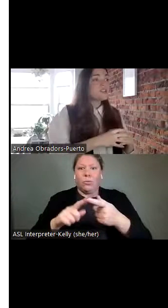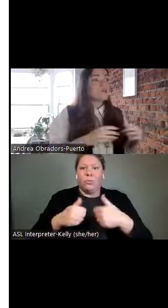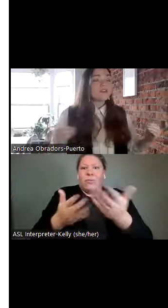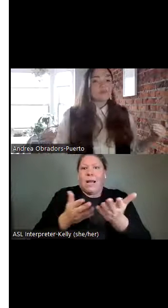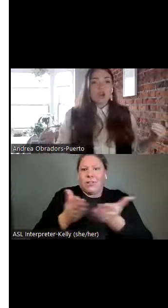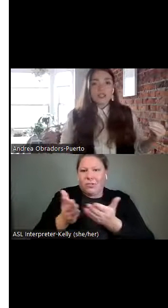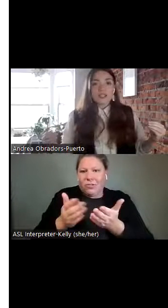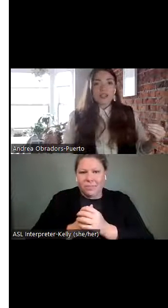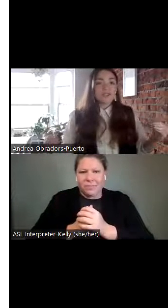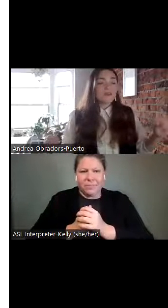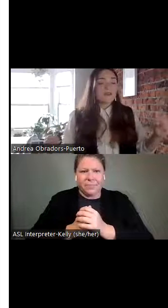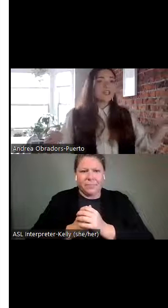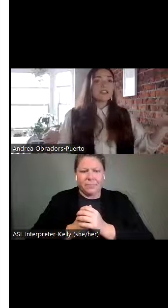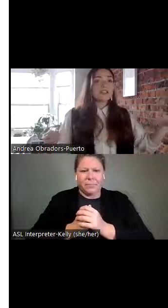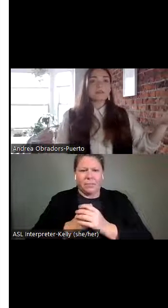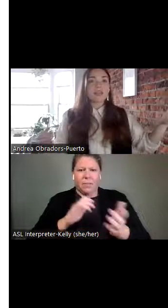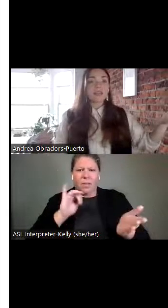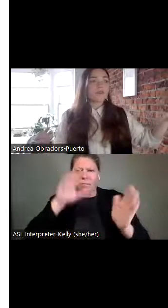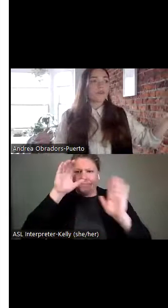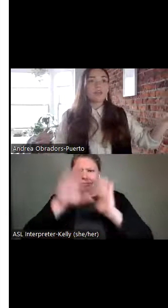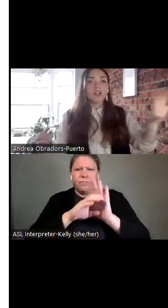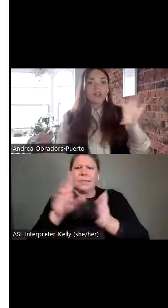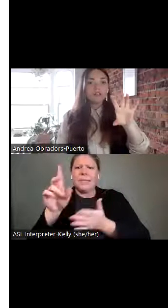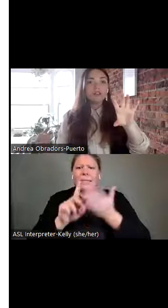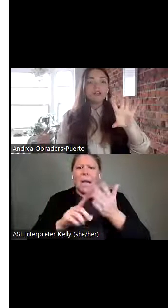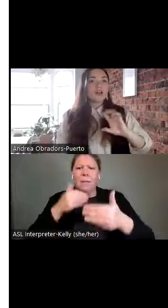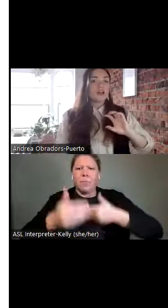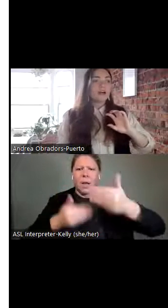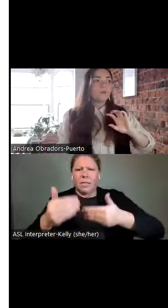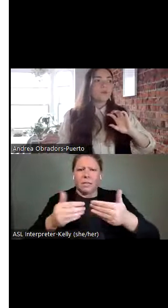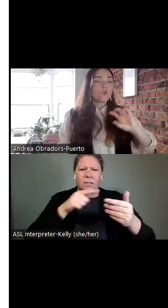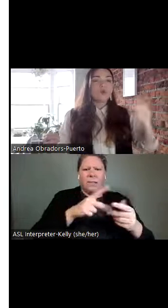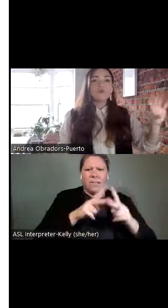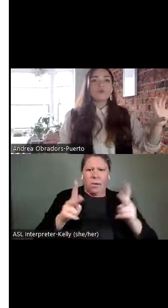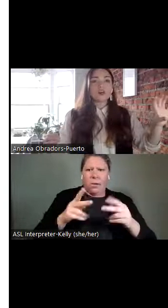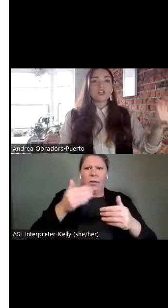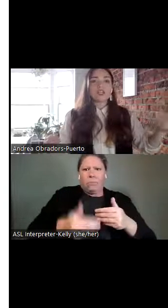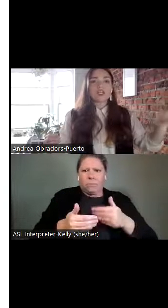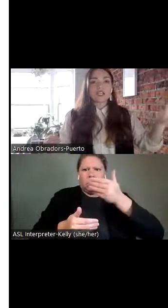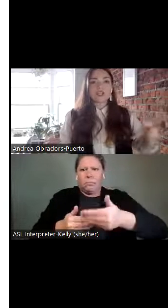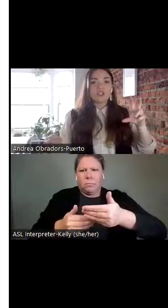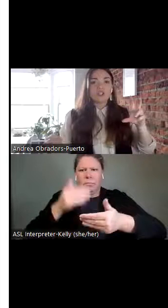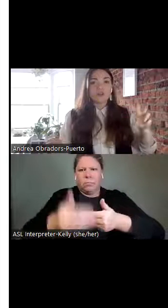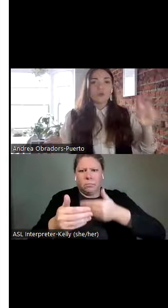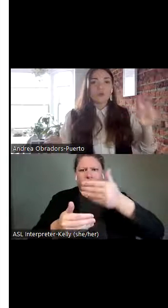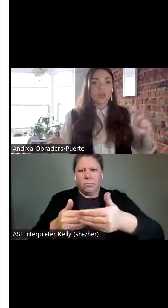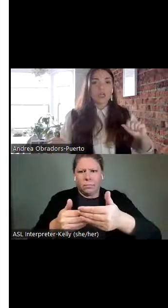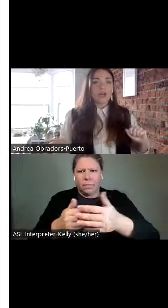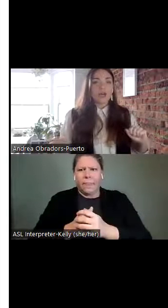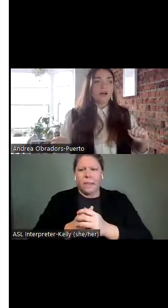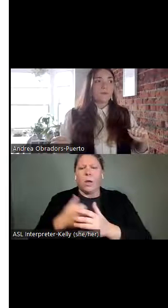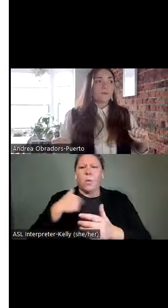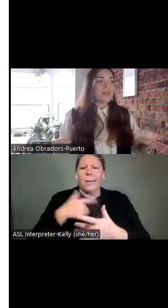And this would be the process. Even here is explained very linear. We work in an iterative